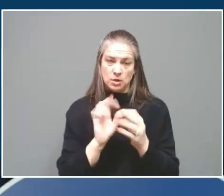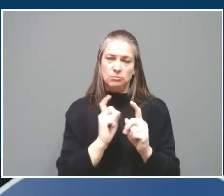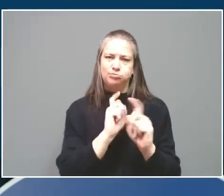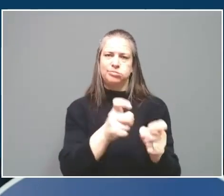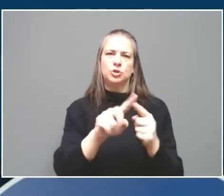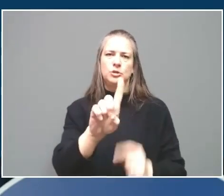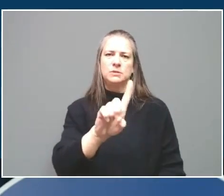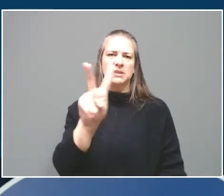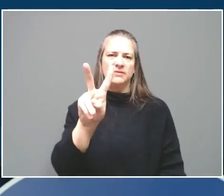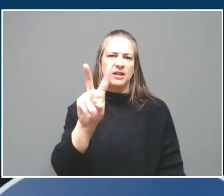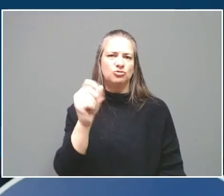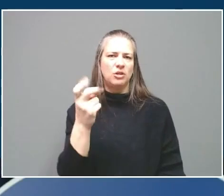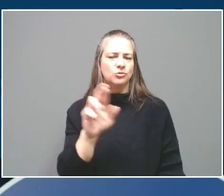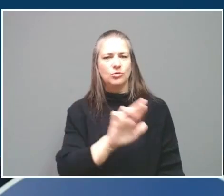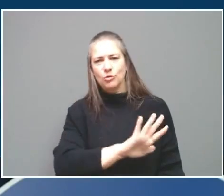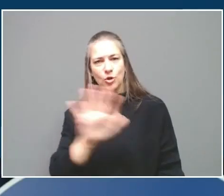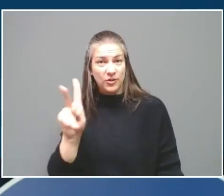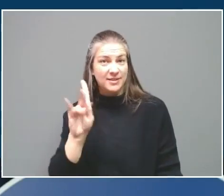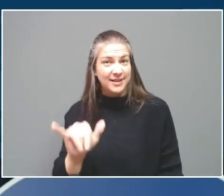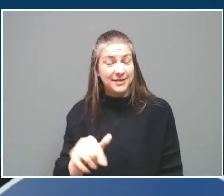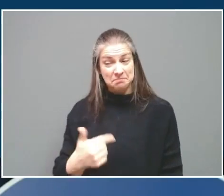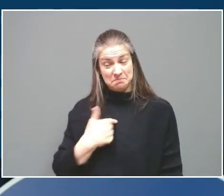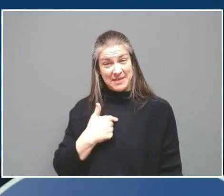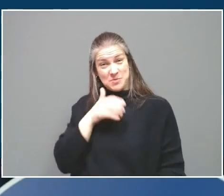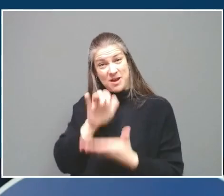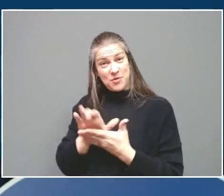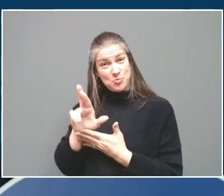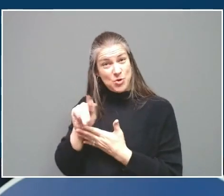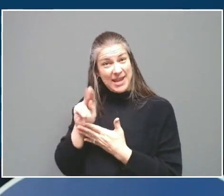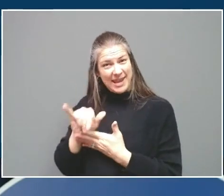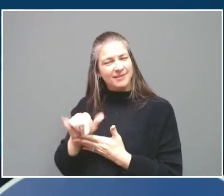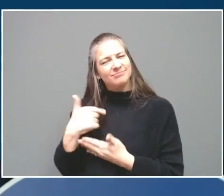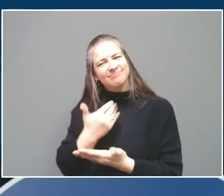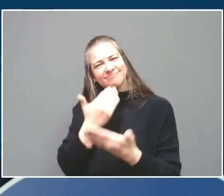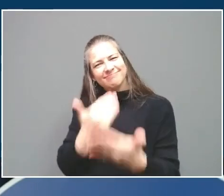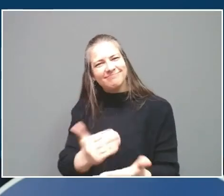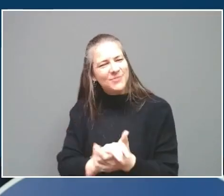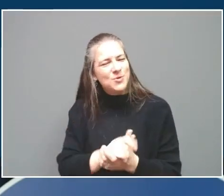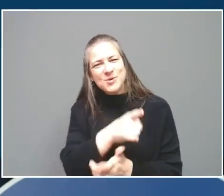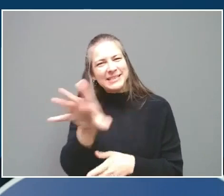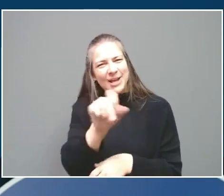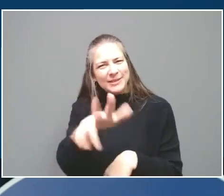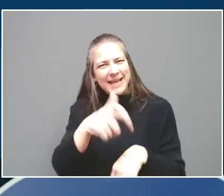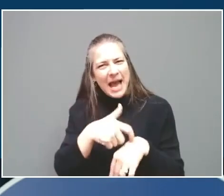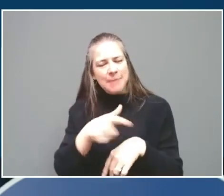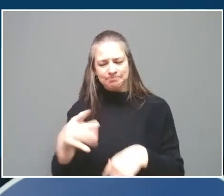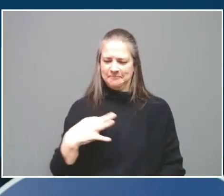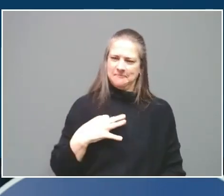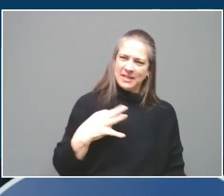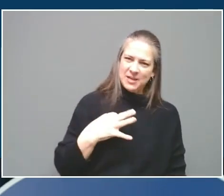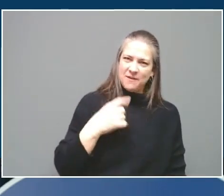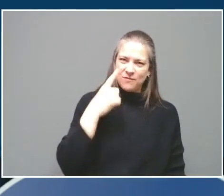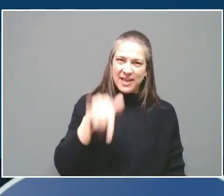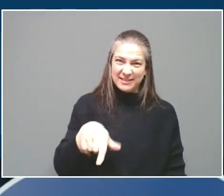across Kentucky. Brittany and I want to thank everyone who took time out of their busy weekend to volunteer, but we especially want to thank those